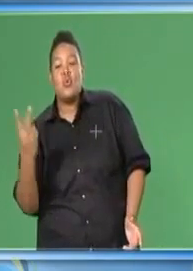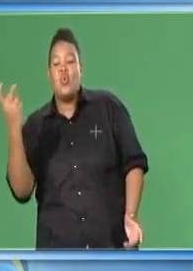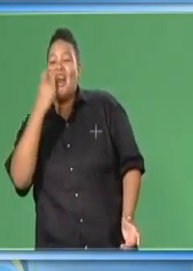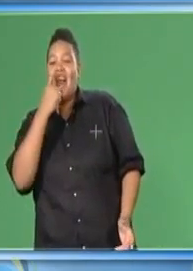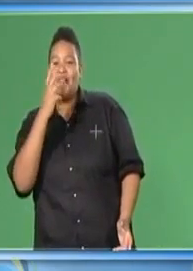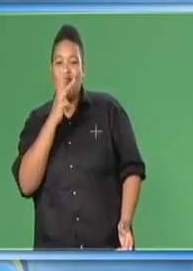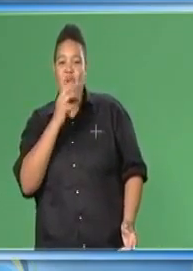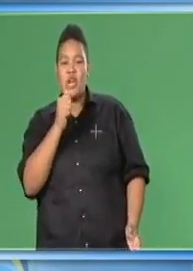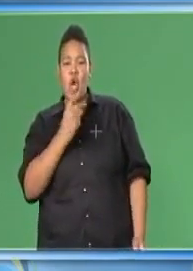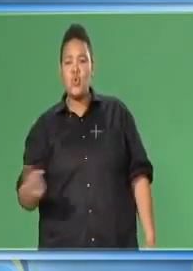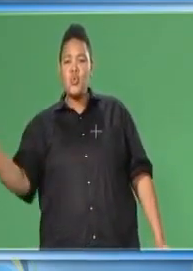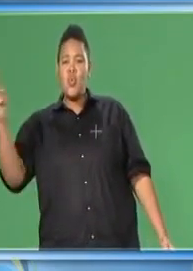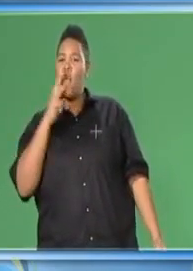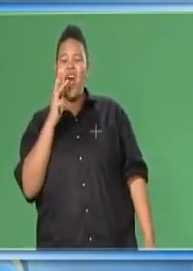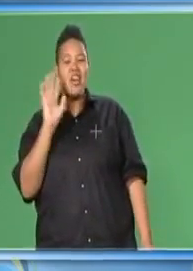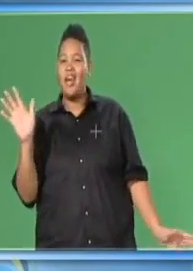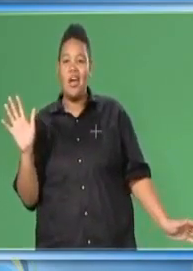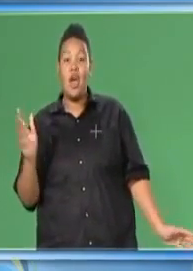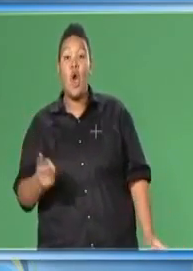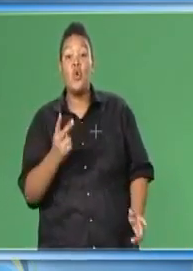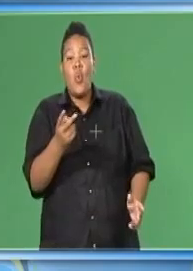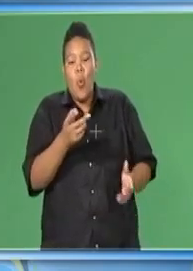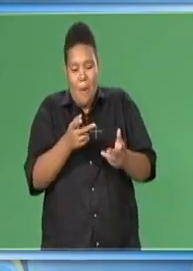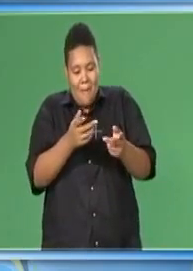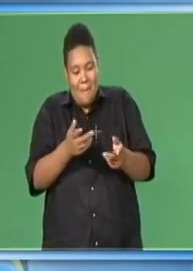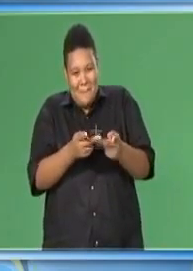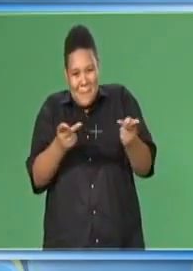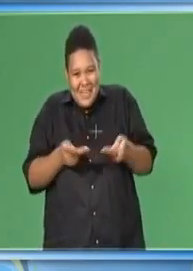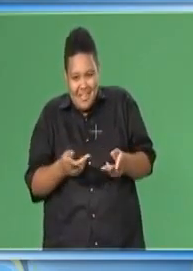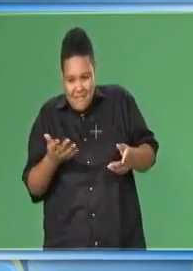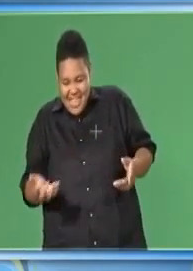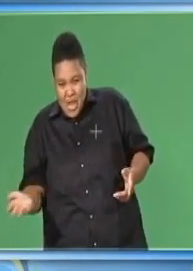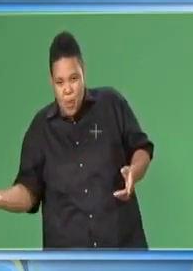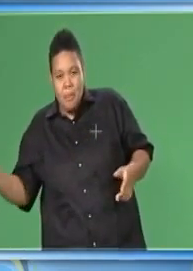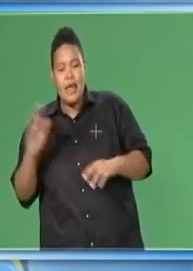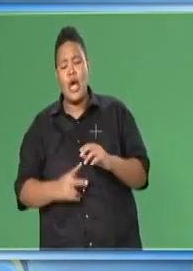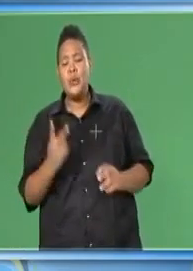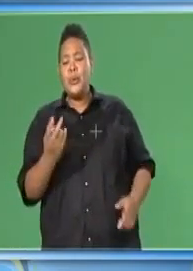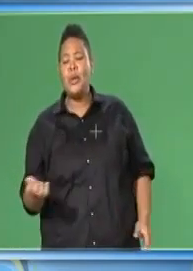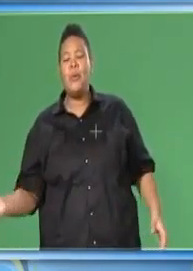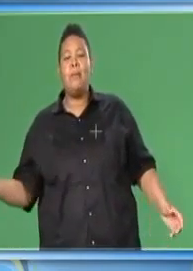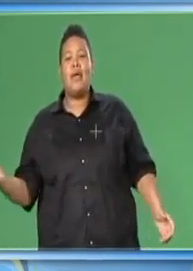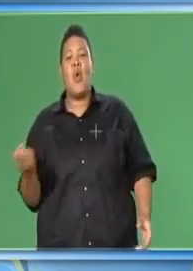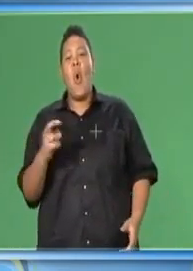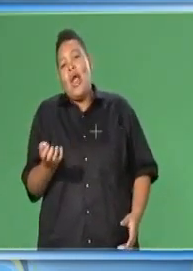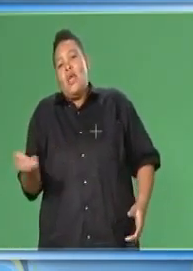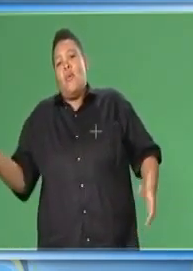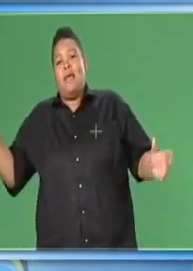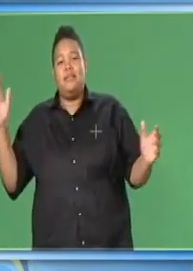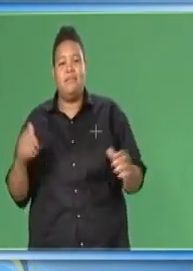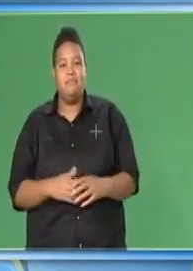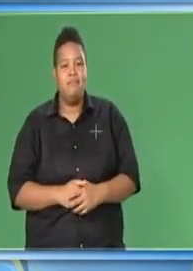2 waters, or 2 pieces of equipment rather than 2 equipments or an equipment.